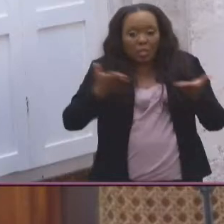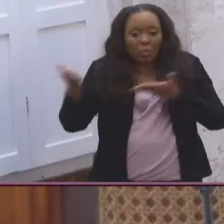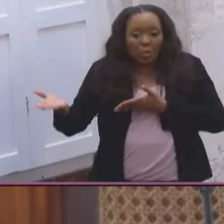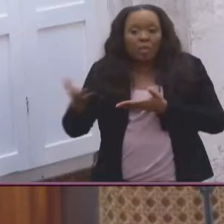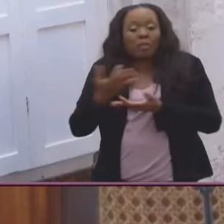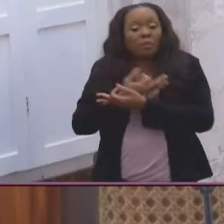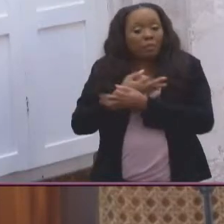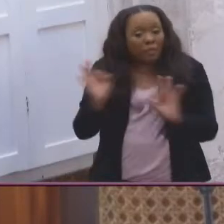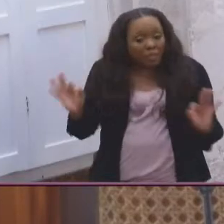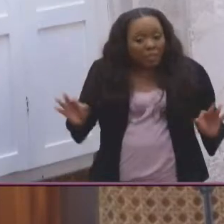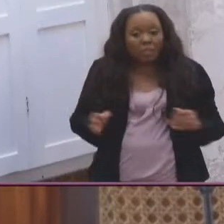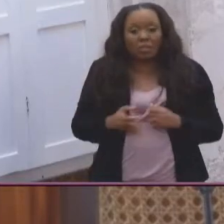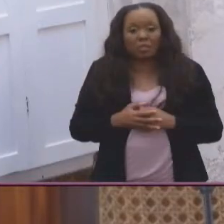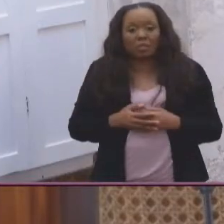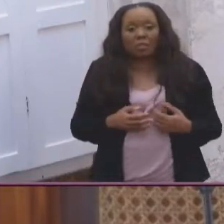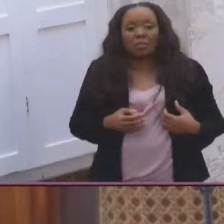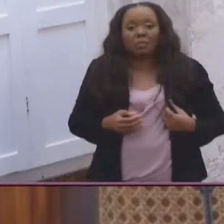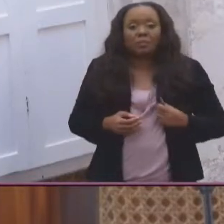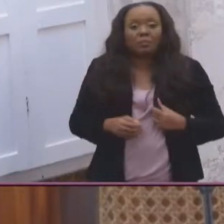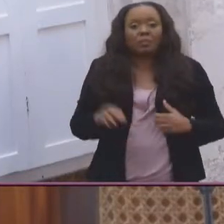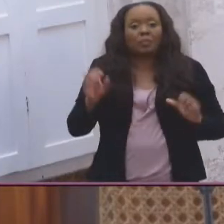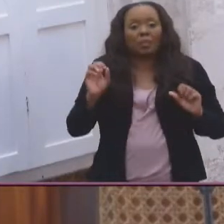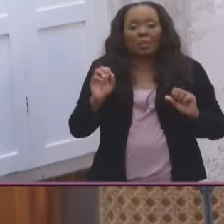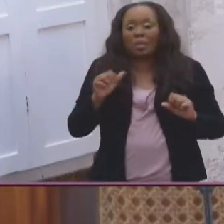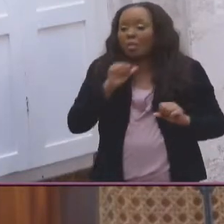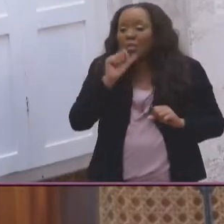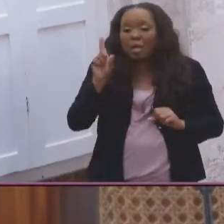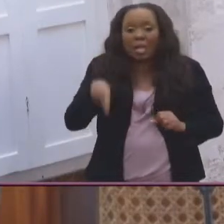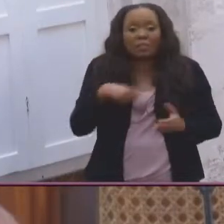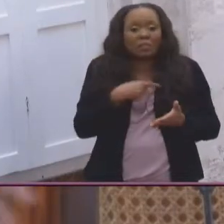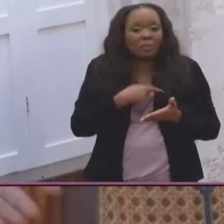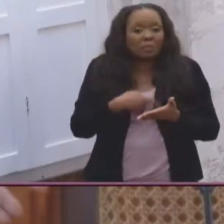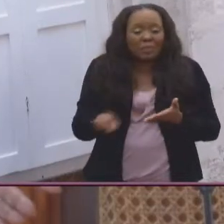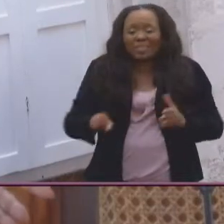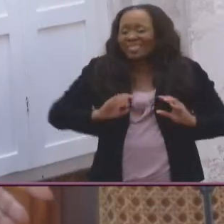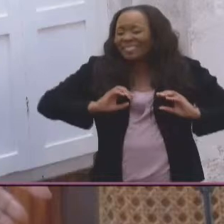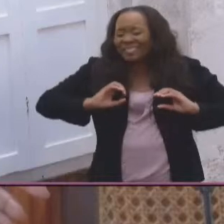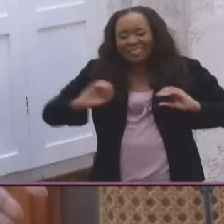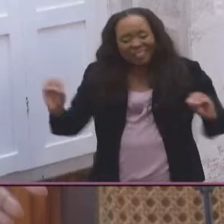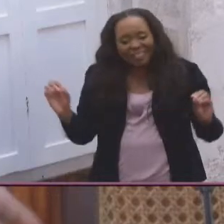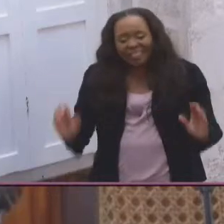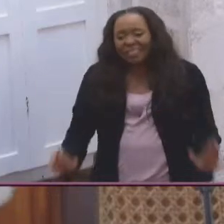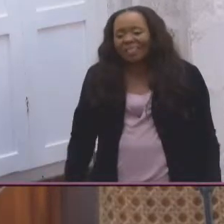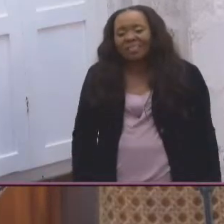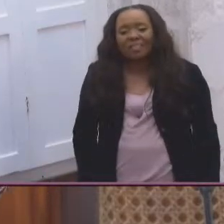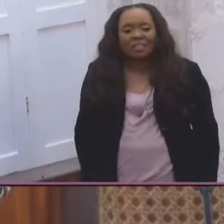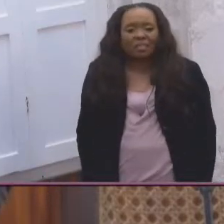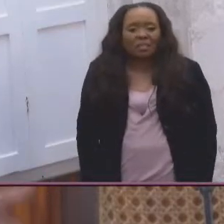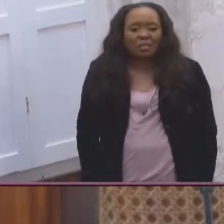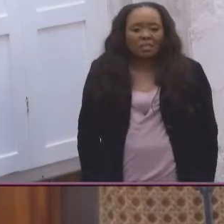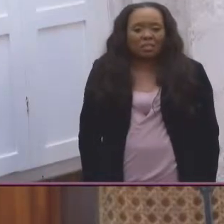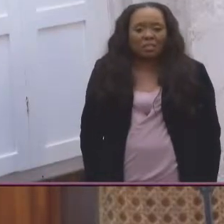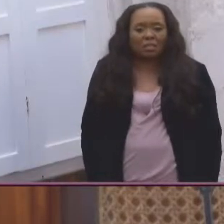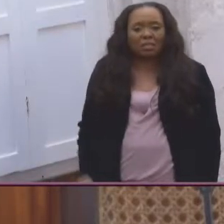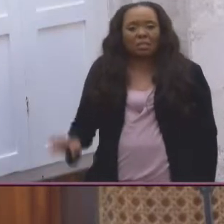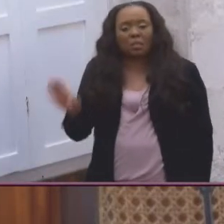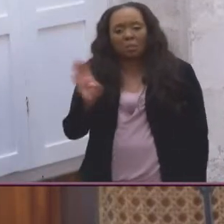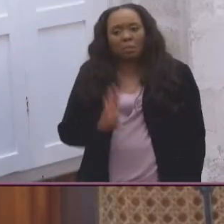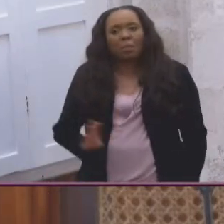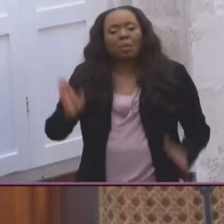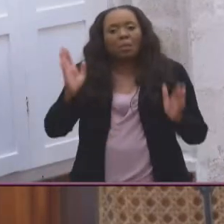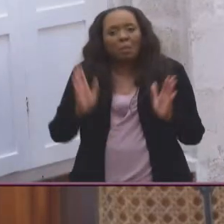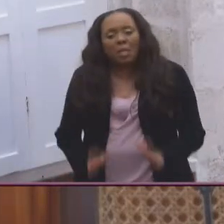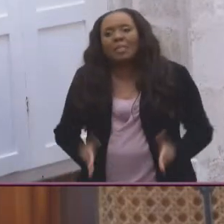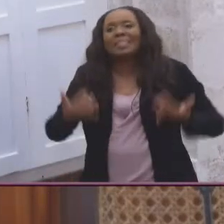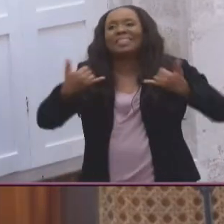the landfill and have it put in there without having to pay a cent. Barbadians still opt